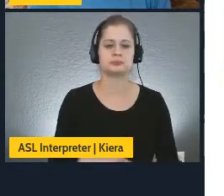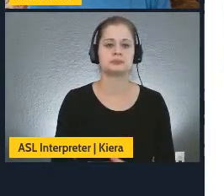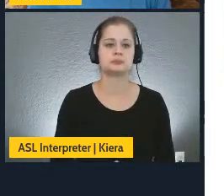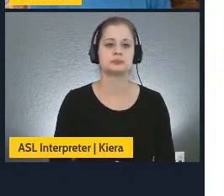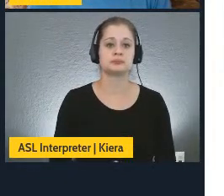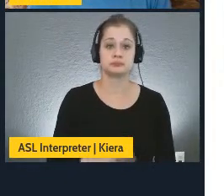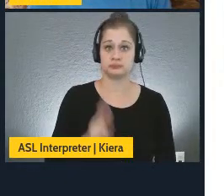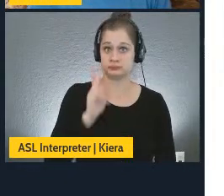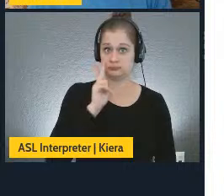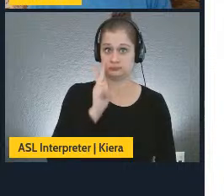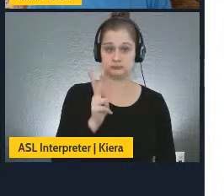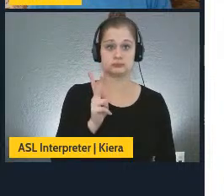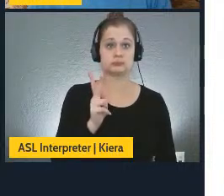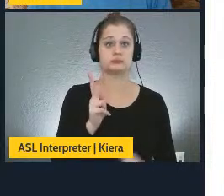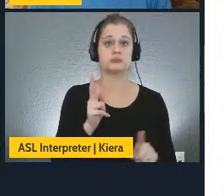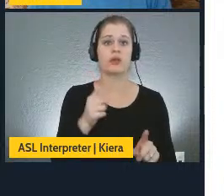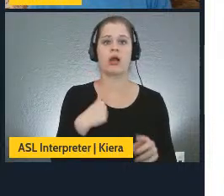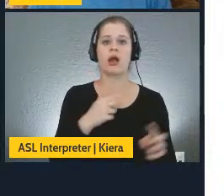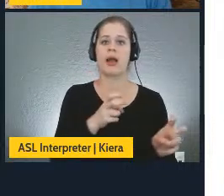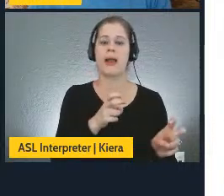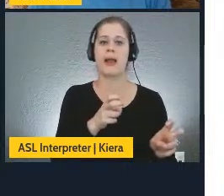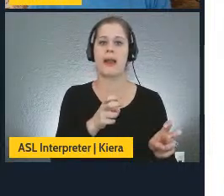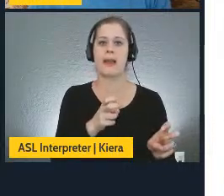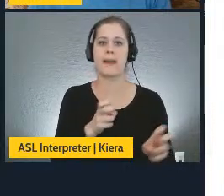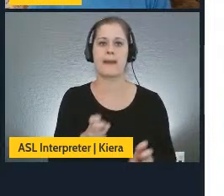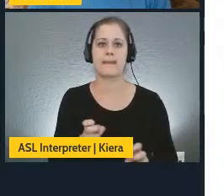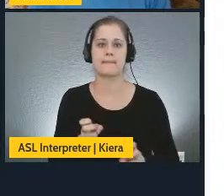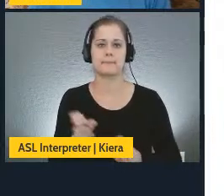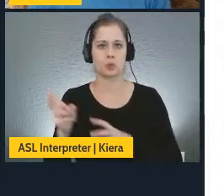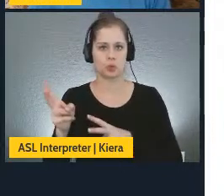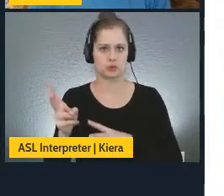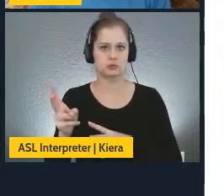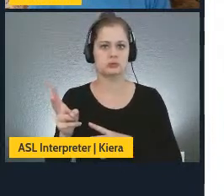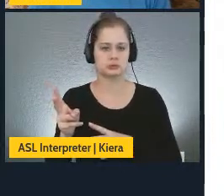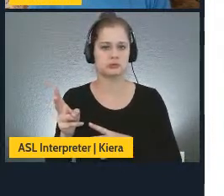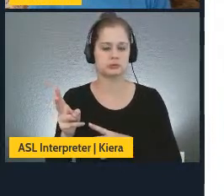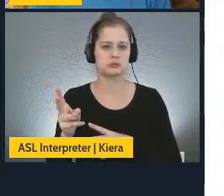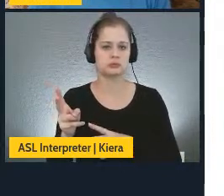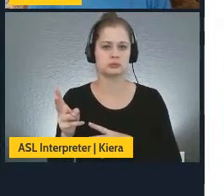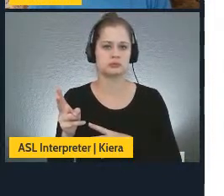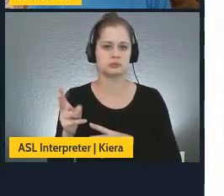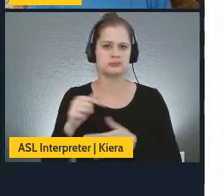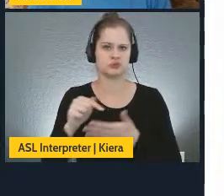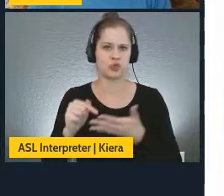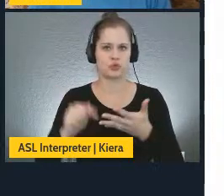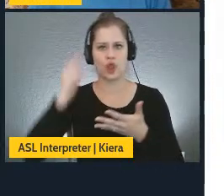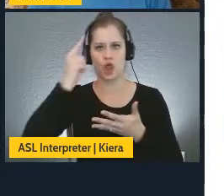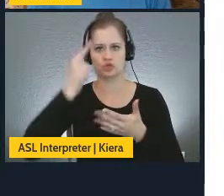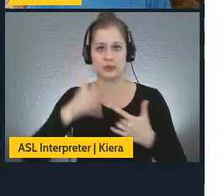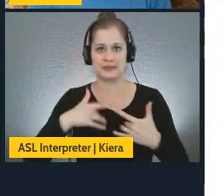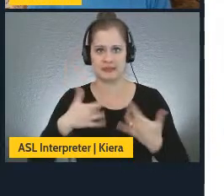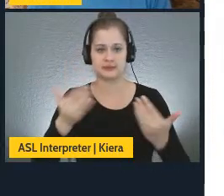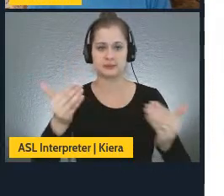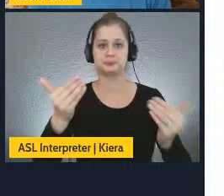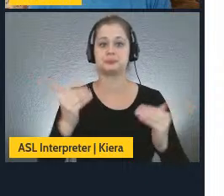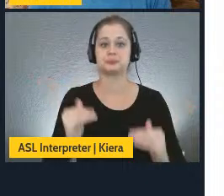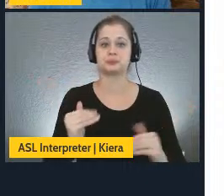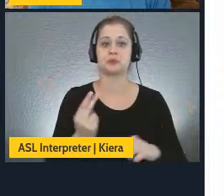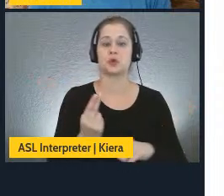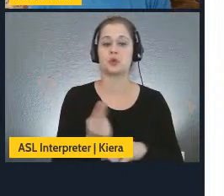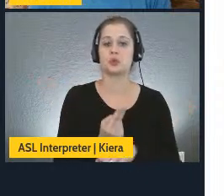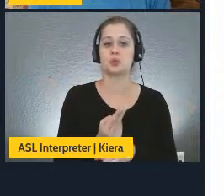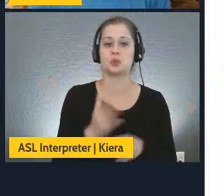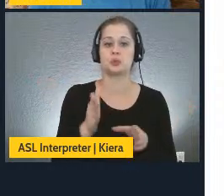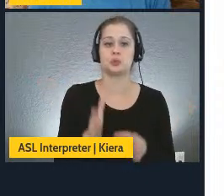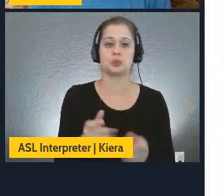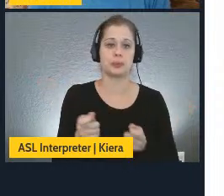can see that I import the classes for those logical units. And user management backend